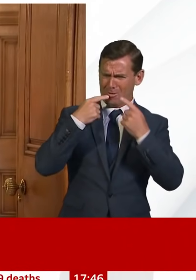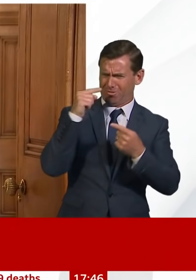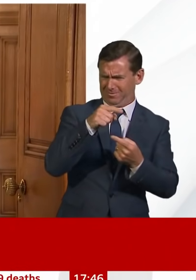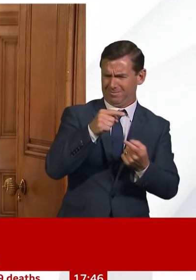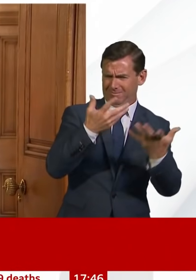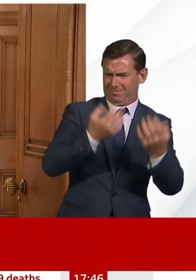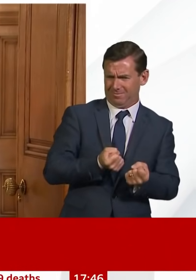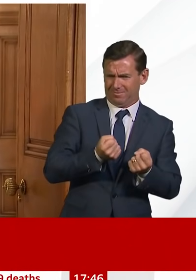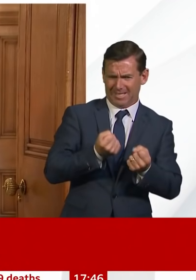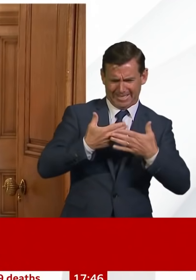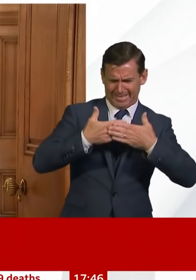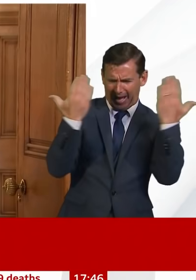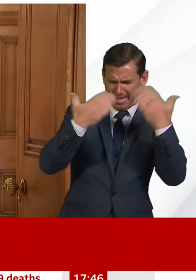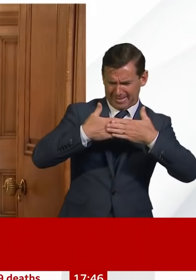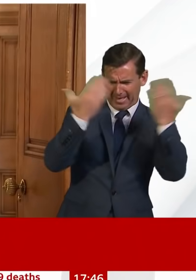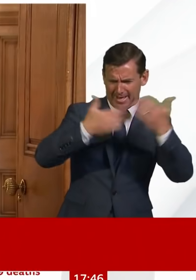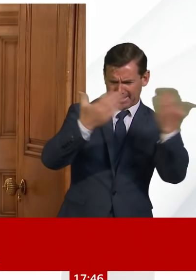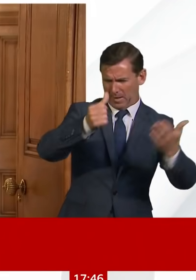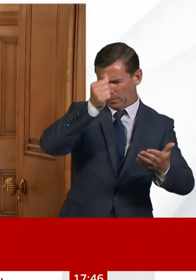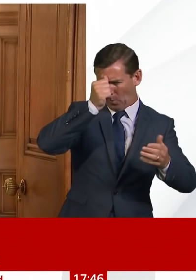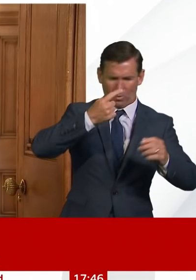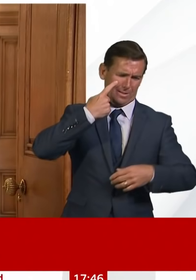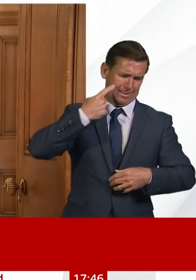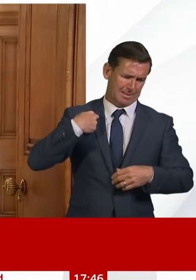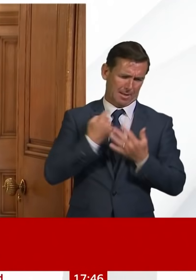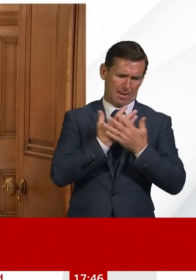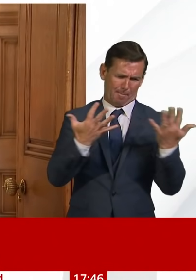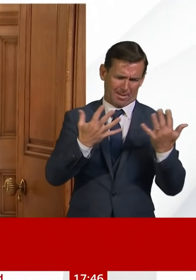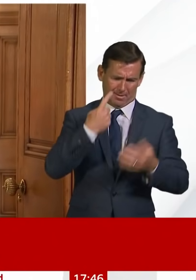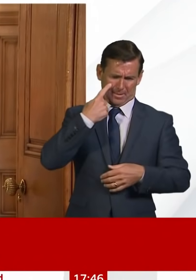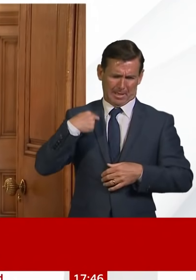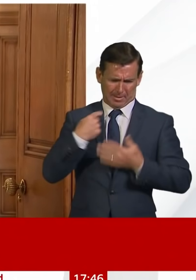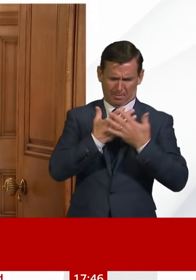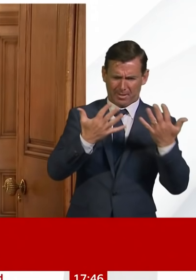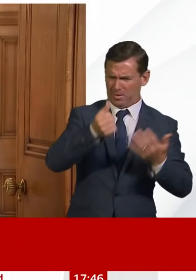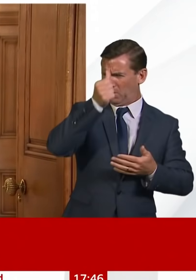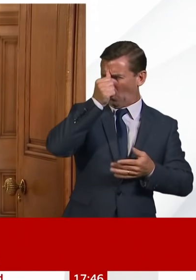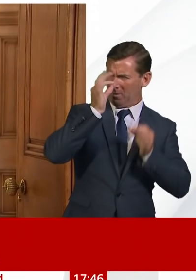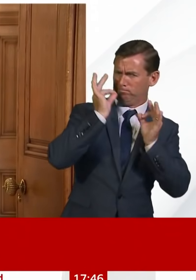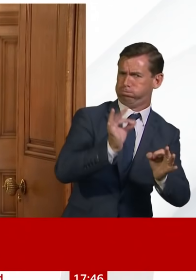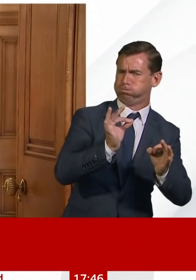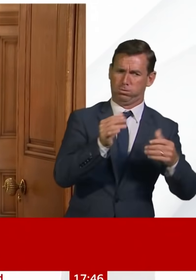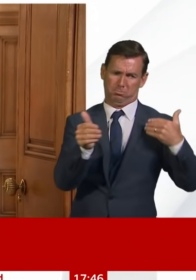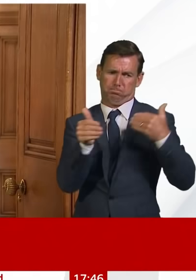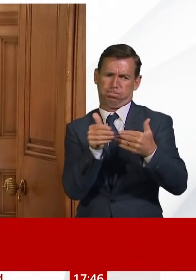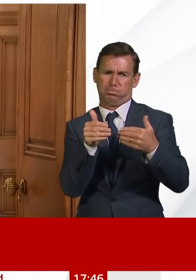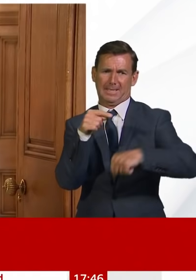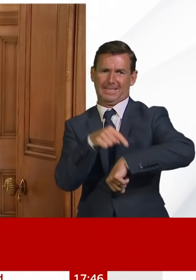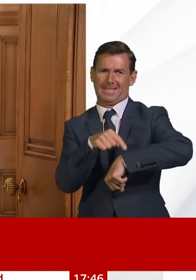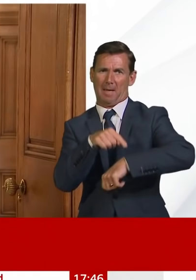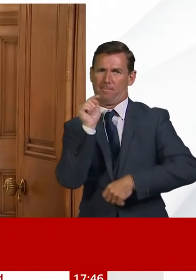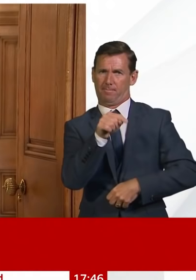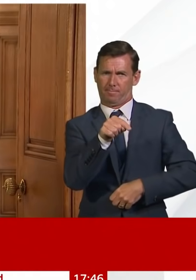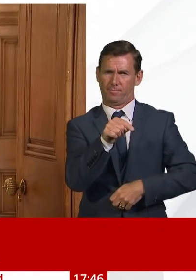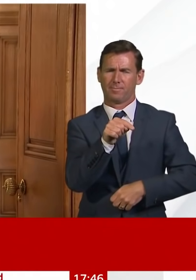so it's incredibly important for tracking as soon as possible what's happening in terms of the impact of this